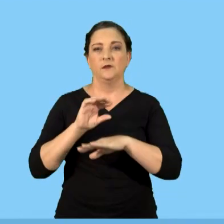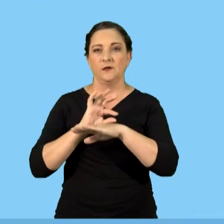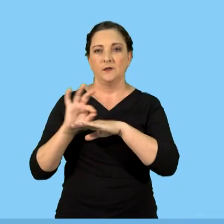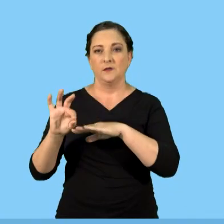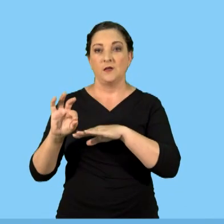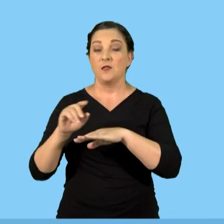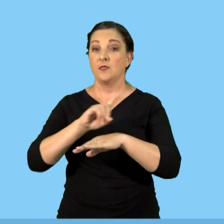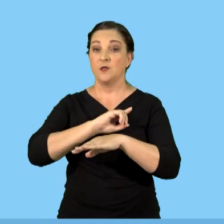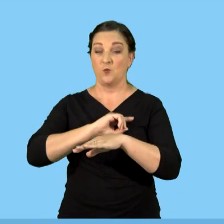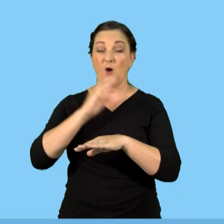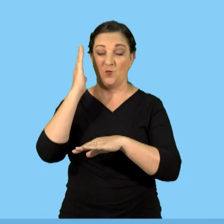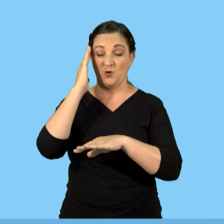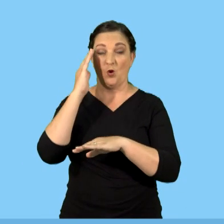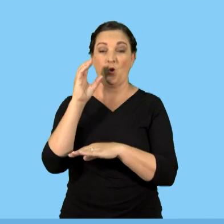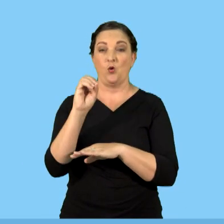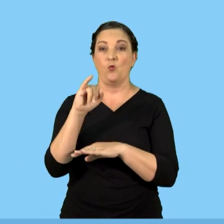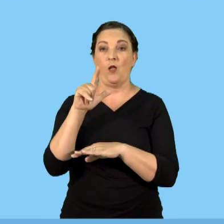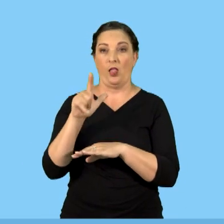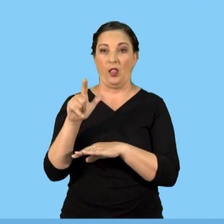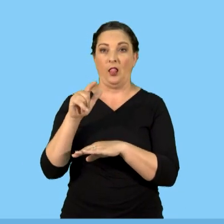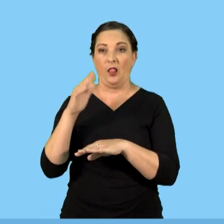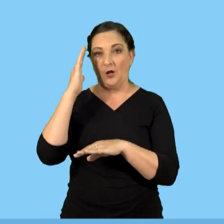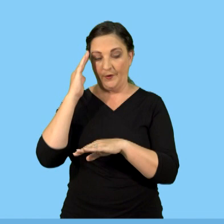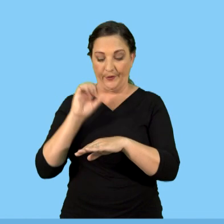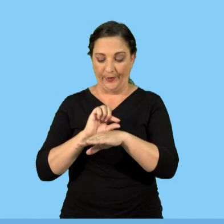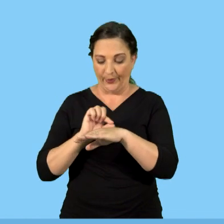that oil repels water. So once we